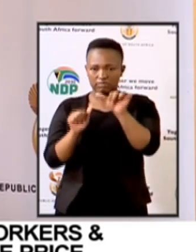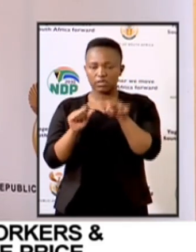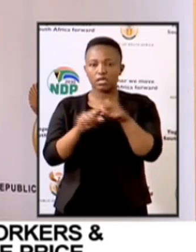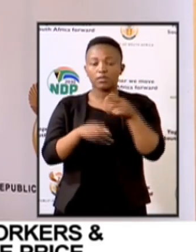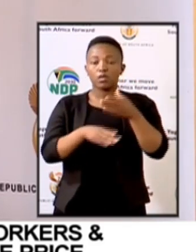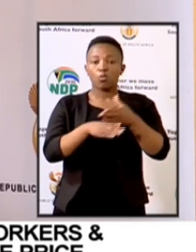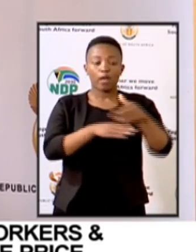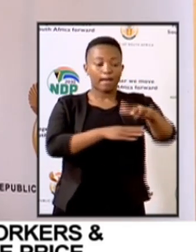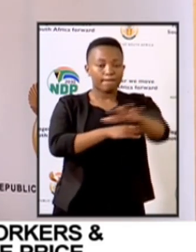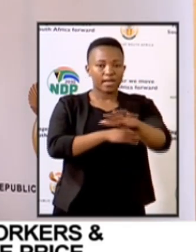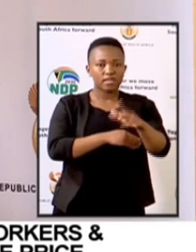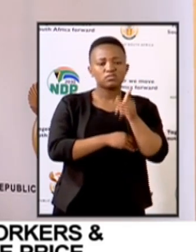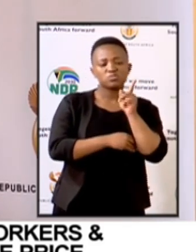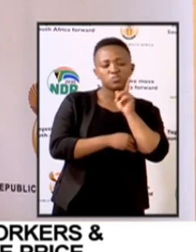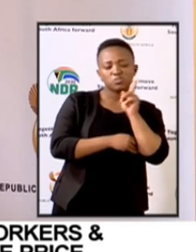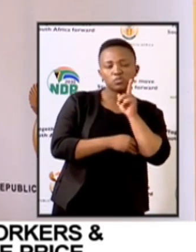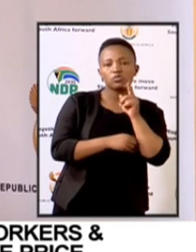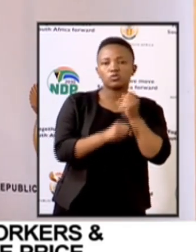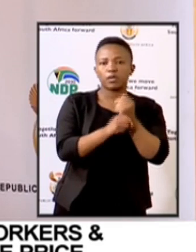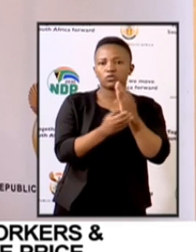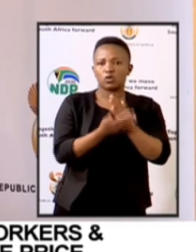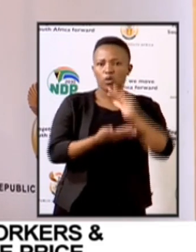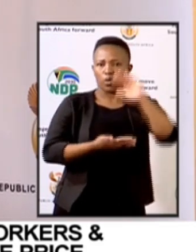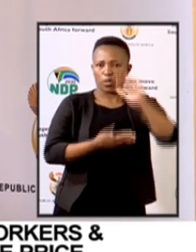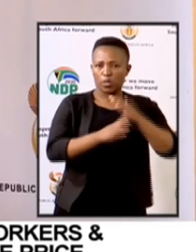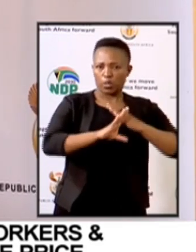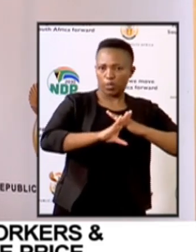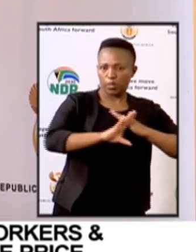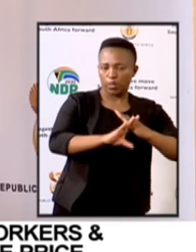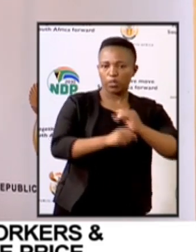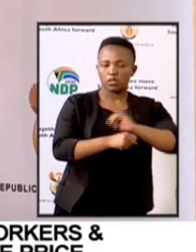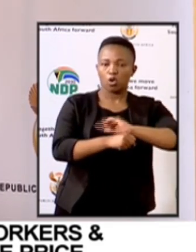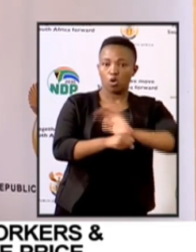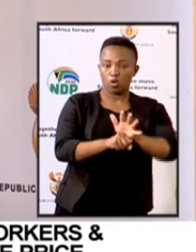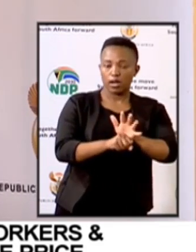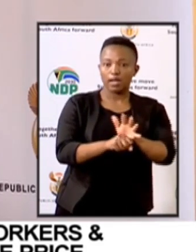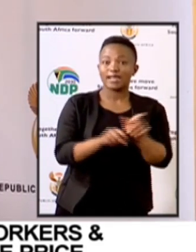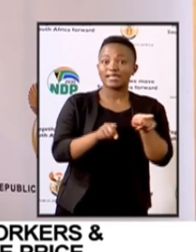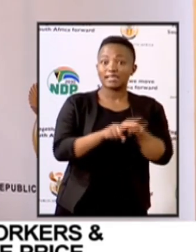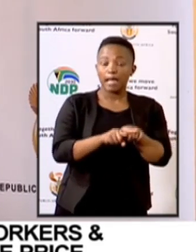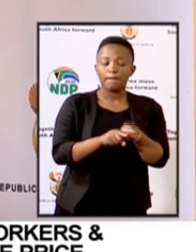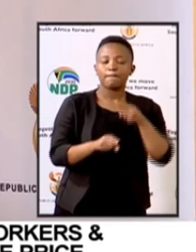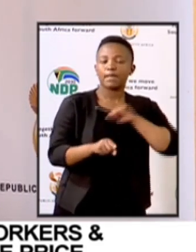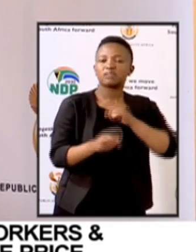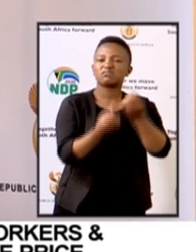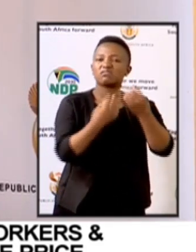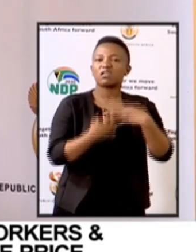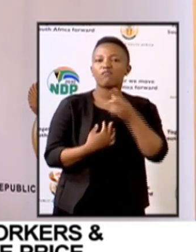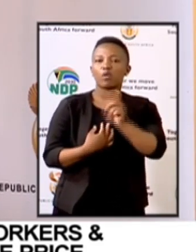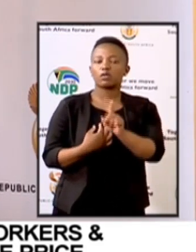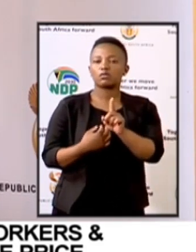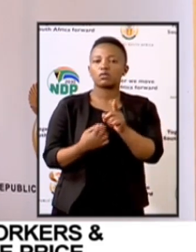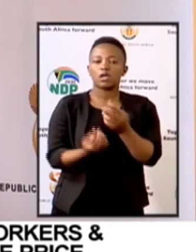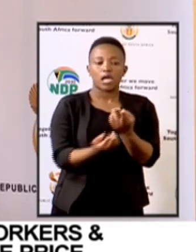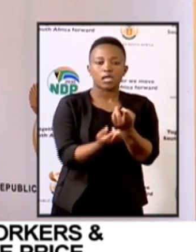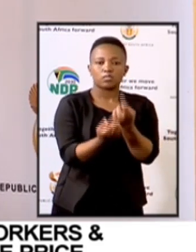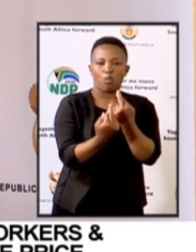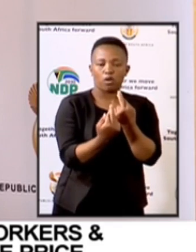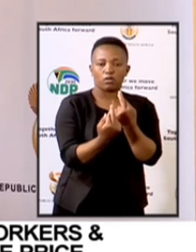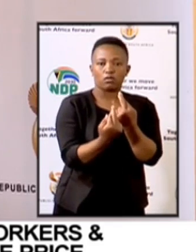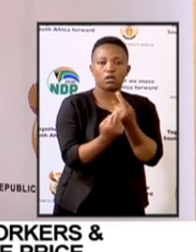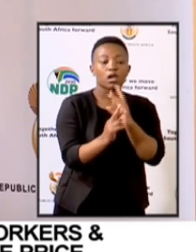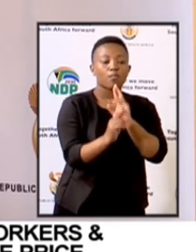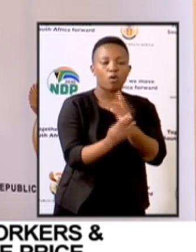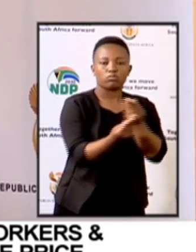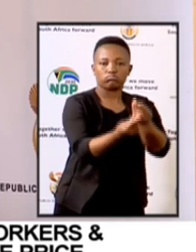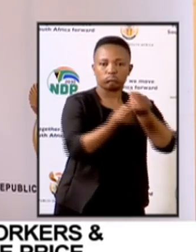systems to counter the spread of COVID-19 and provide response reports to the National Steering